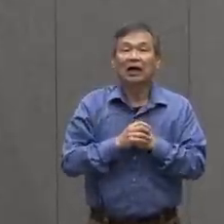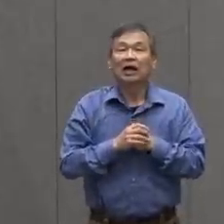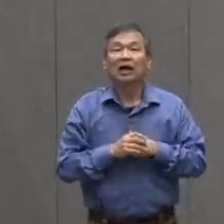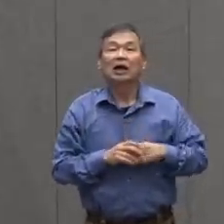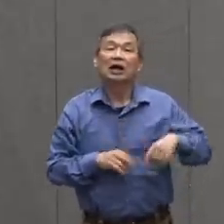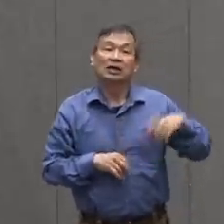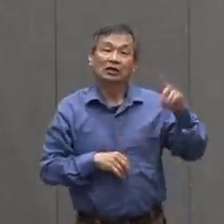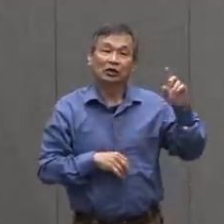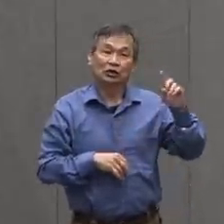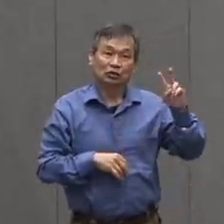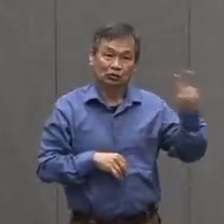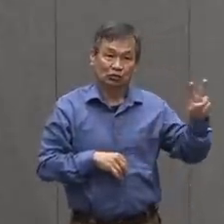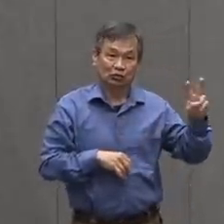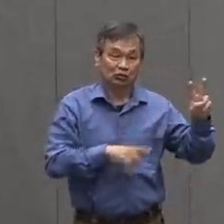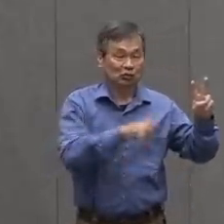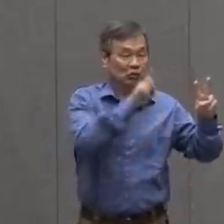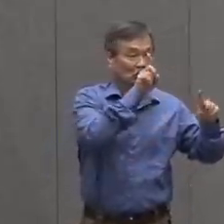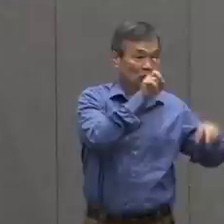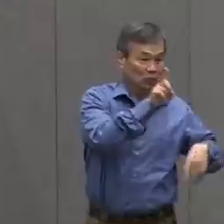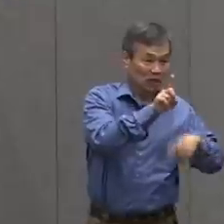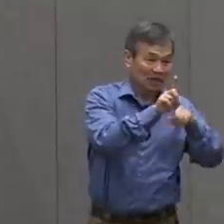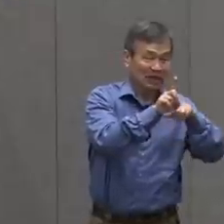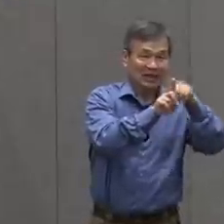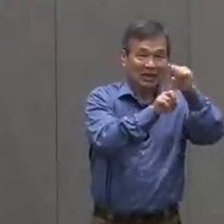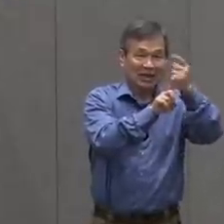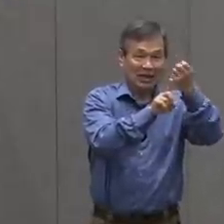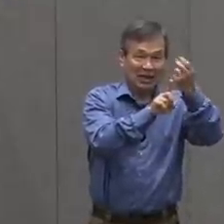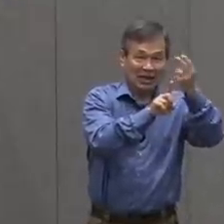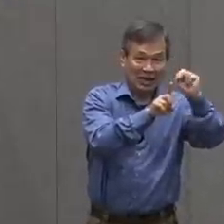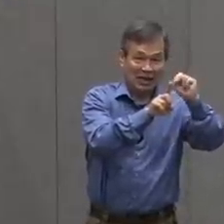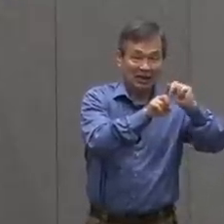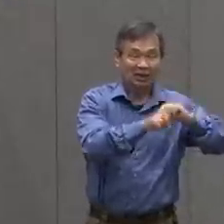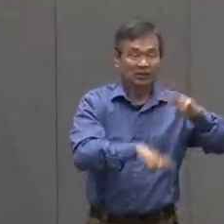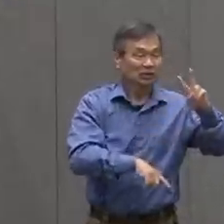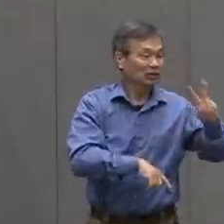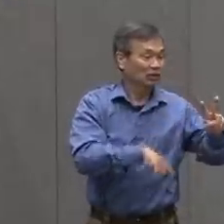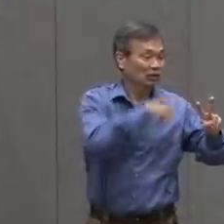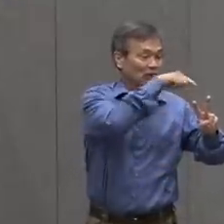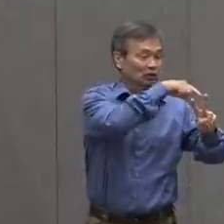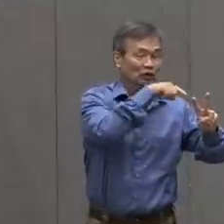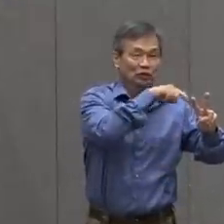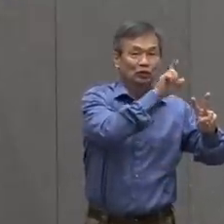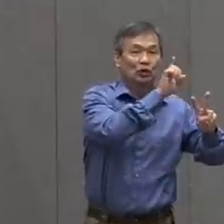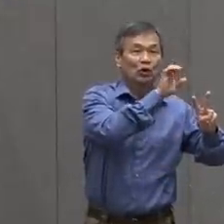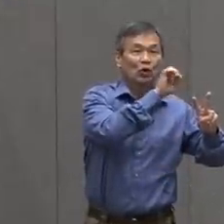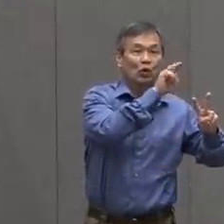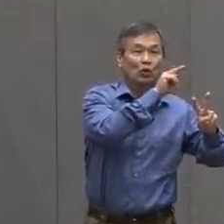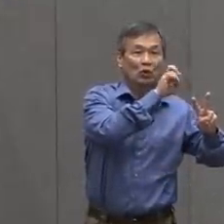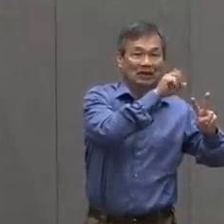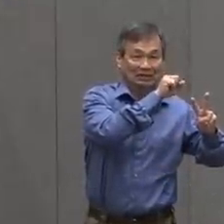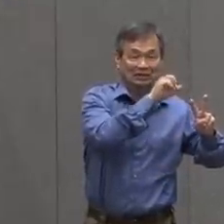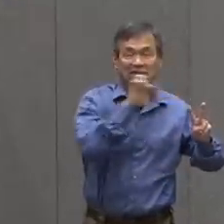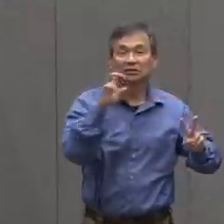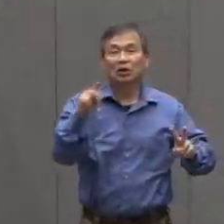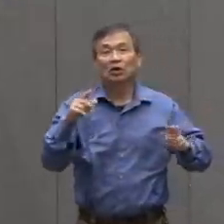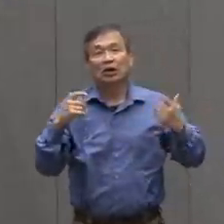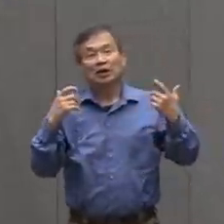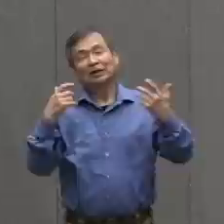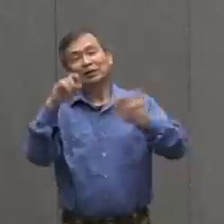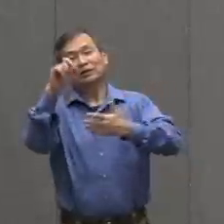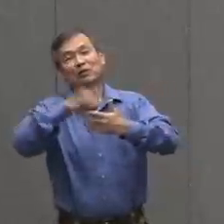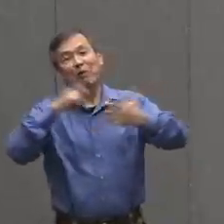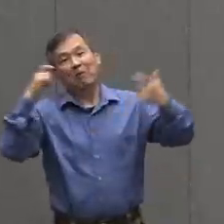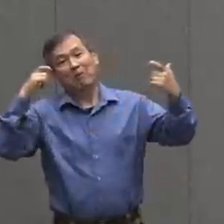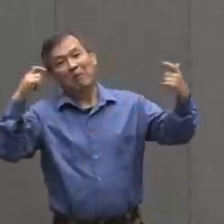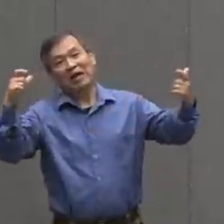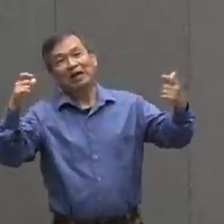two 1's. And we're going to look into this a little bit more. So let's draw a giant number 12 in